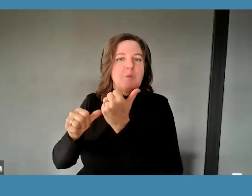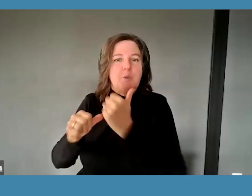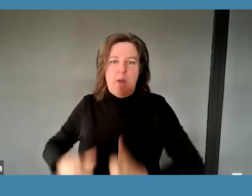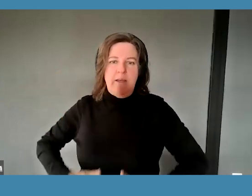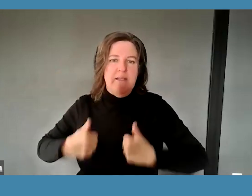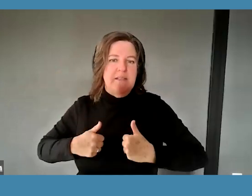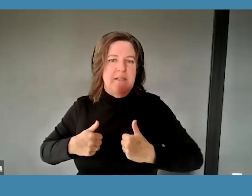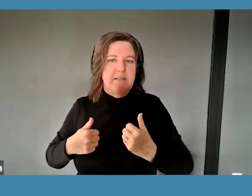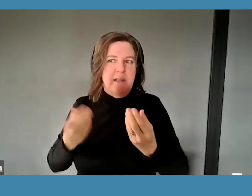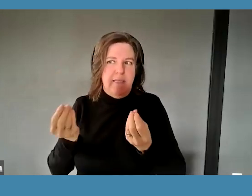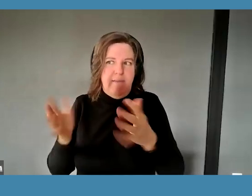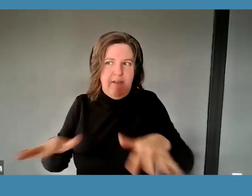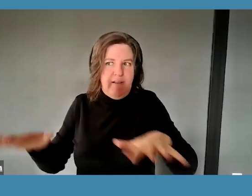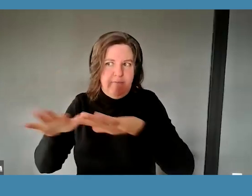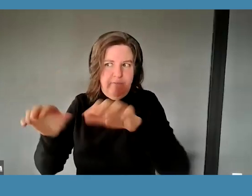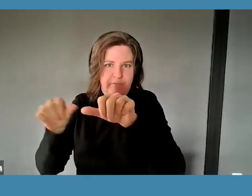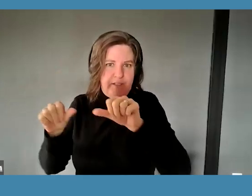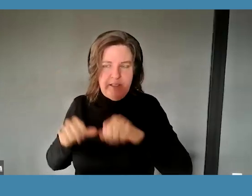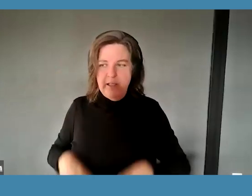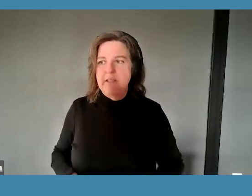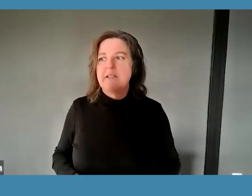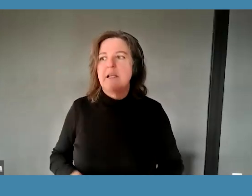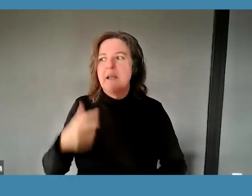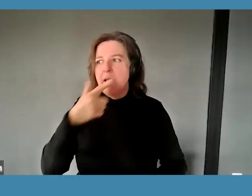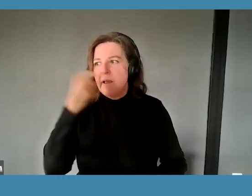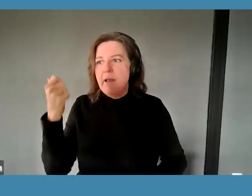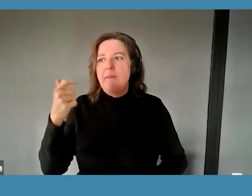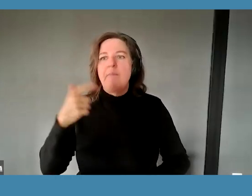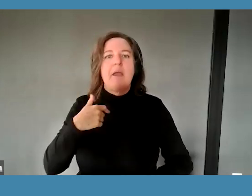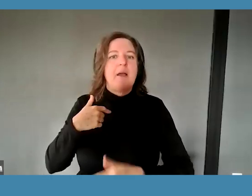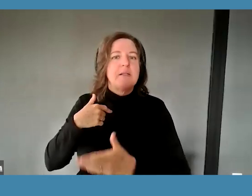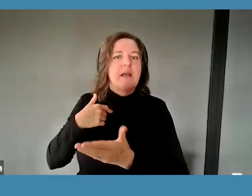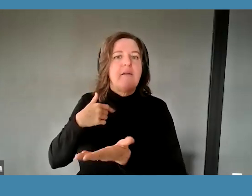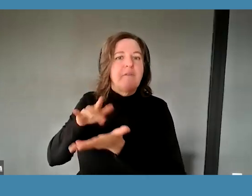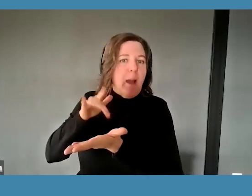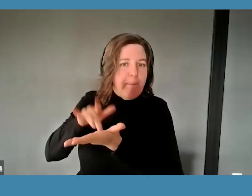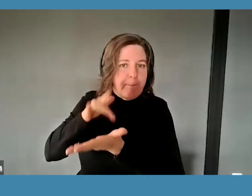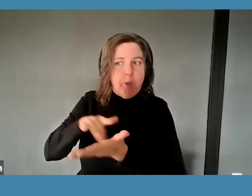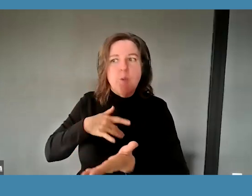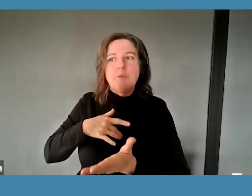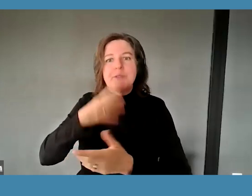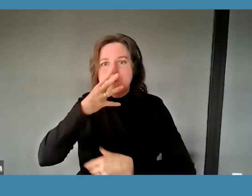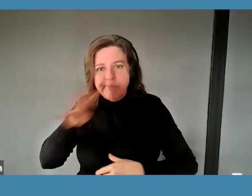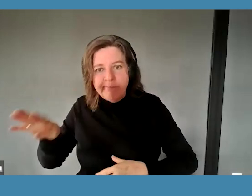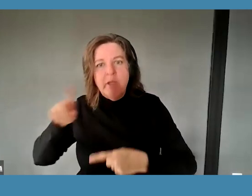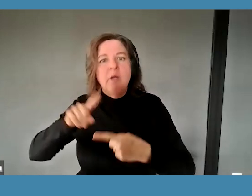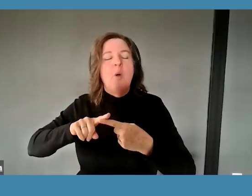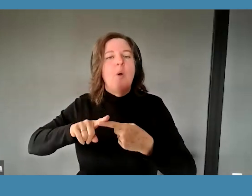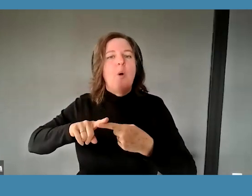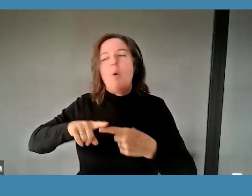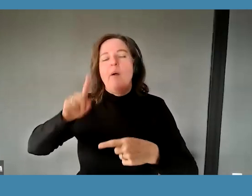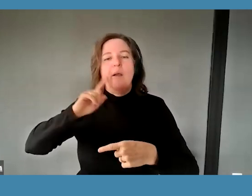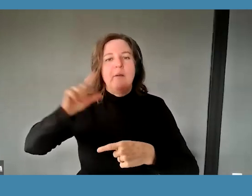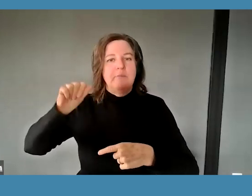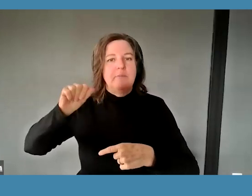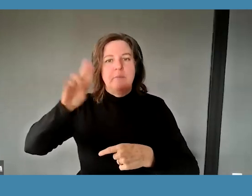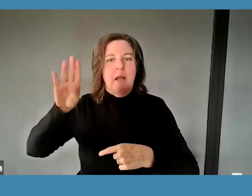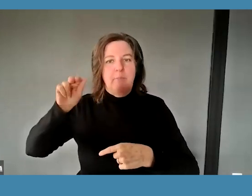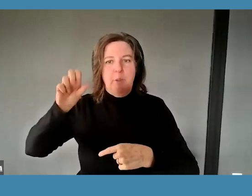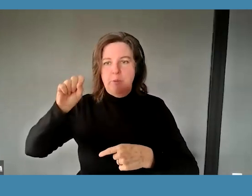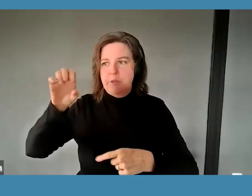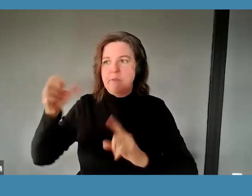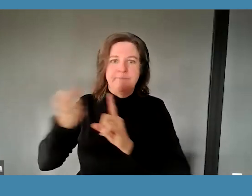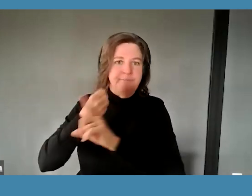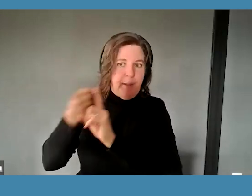to abuse or neglect or exploitation. And the final category is adults with cystic fibrosis. So